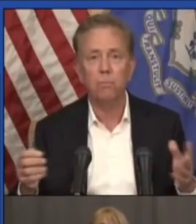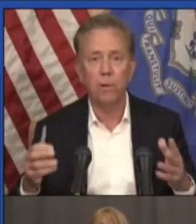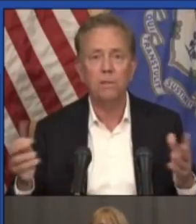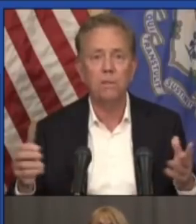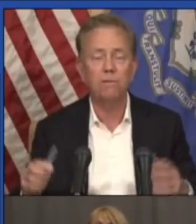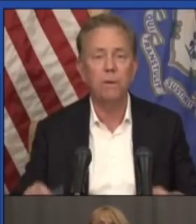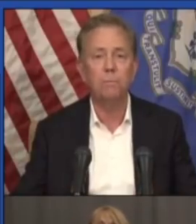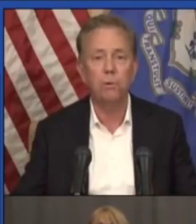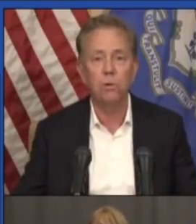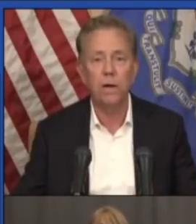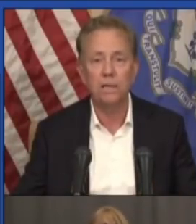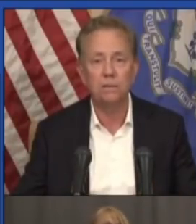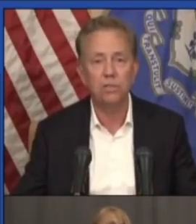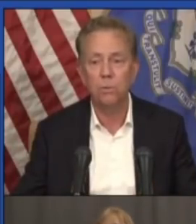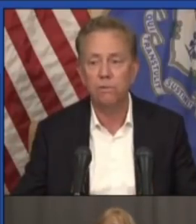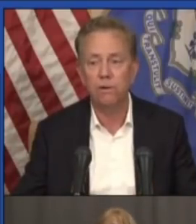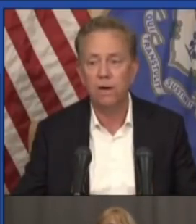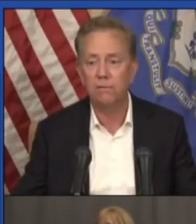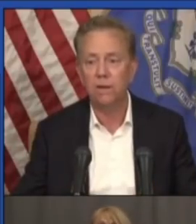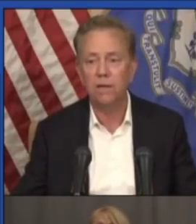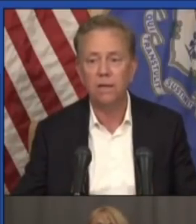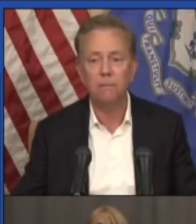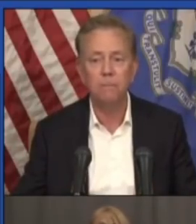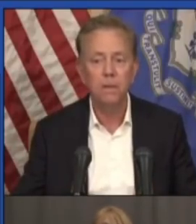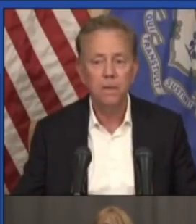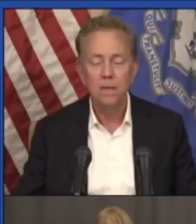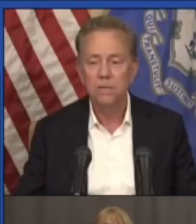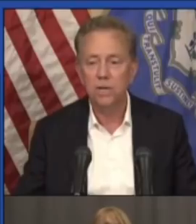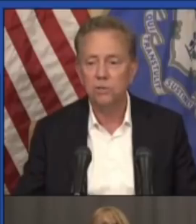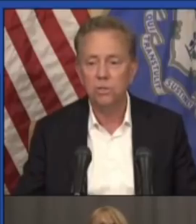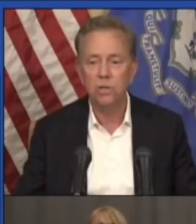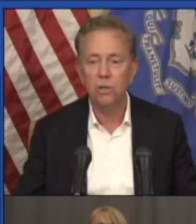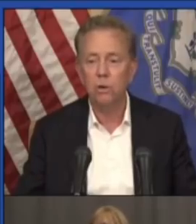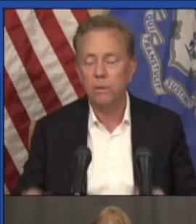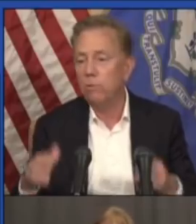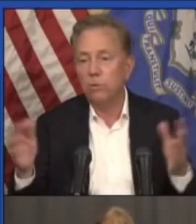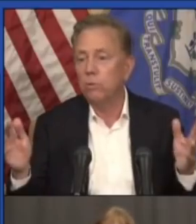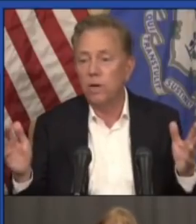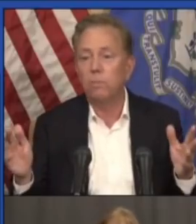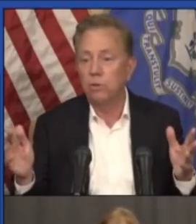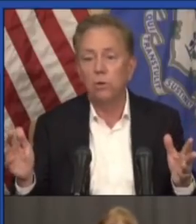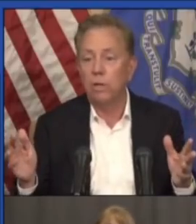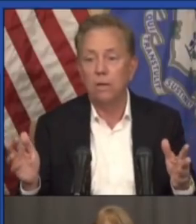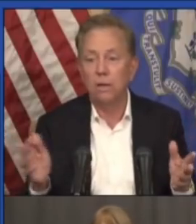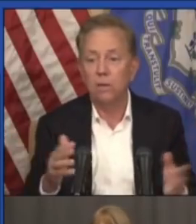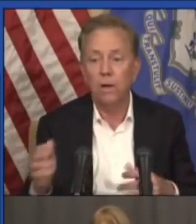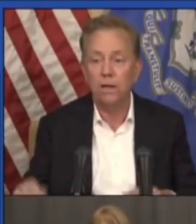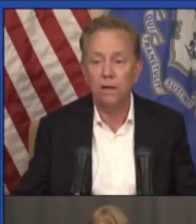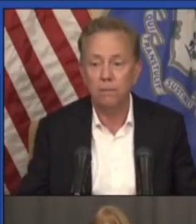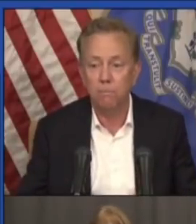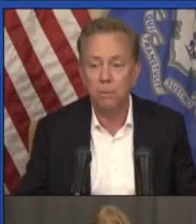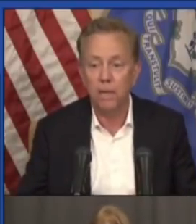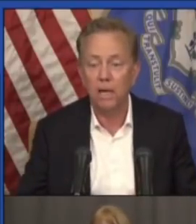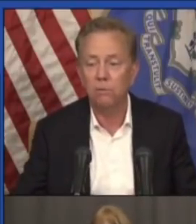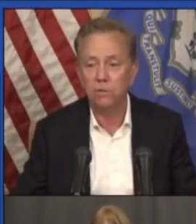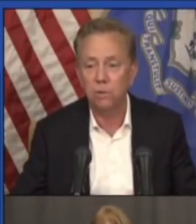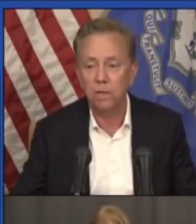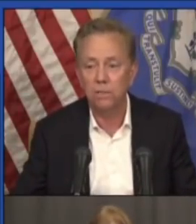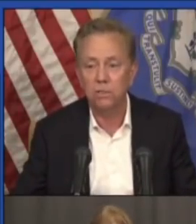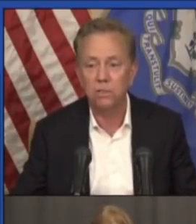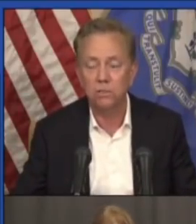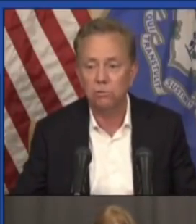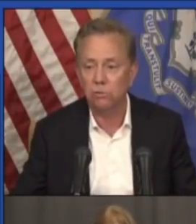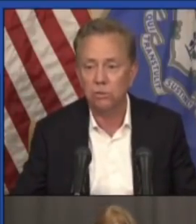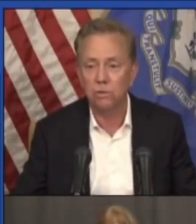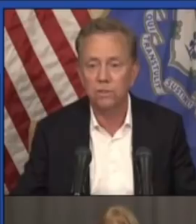of the breadth of people who got so involved. I got Deirdre, to you, I mean, you were doing double duty. You had public health as well